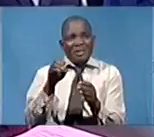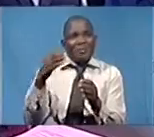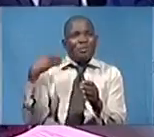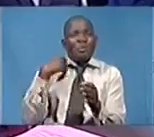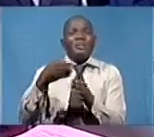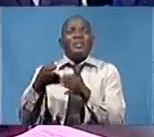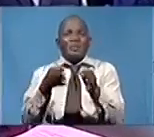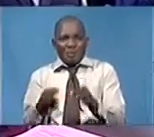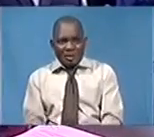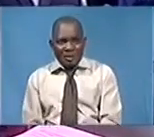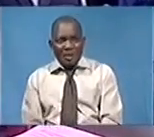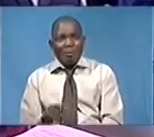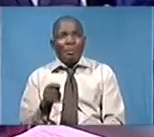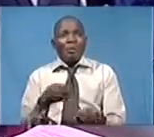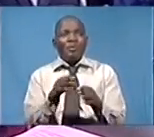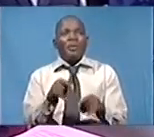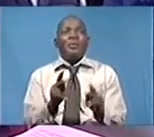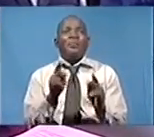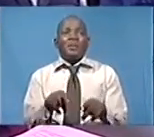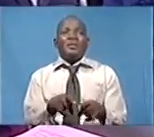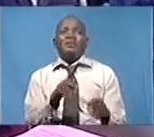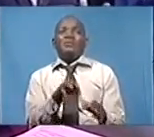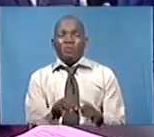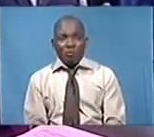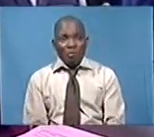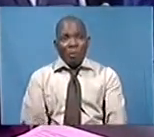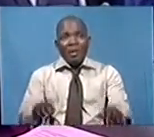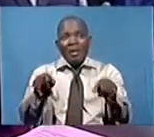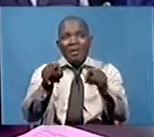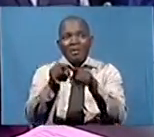those circumstances to allow the person to vote. So again,